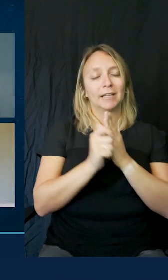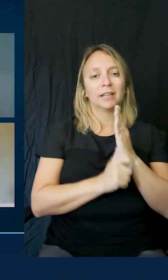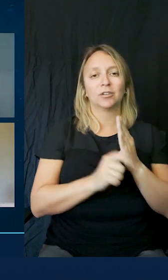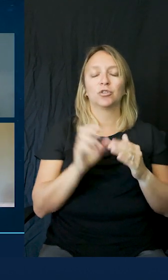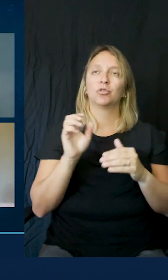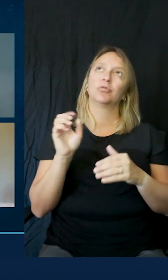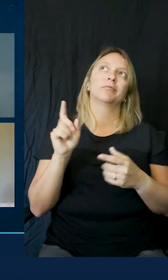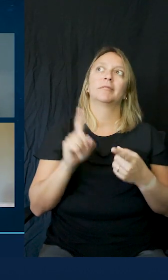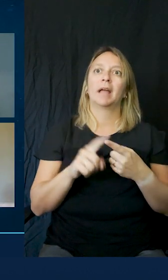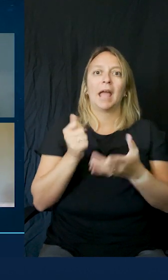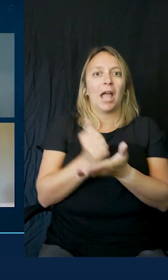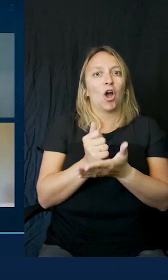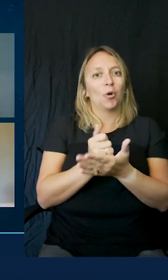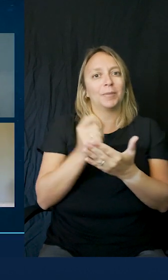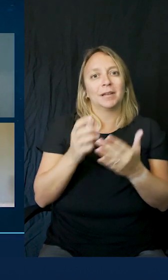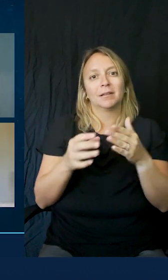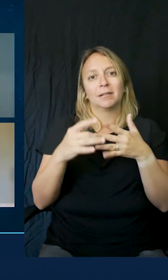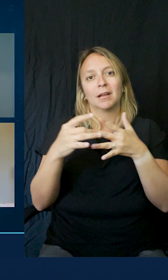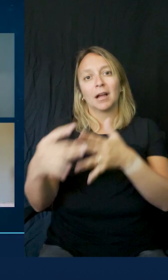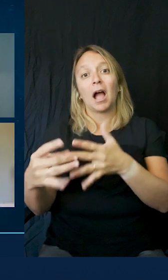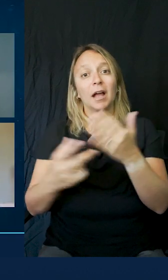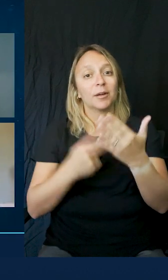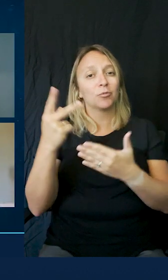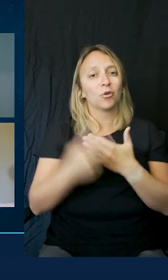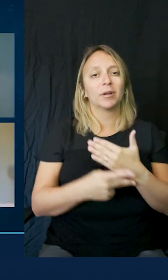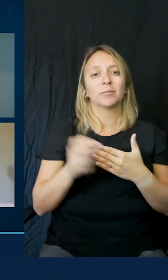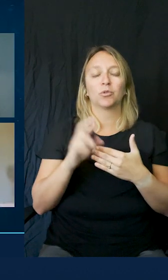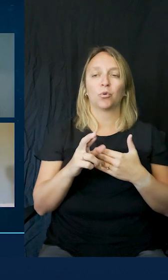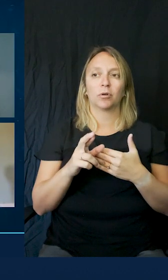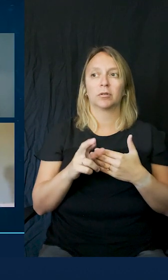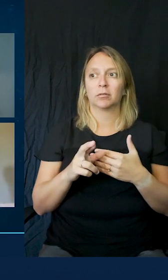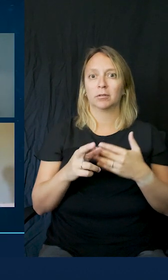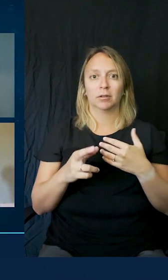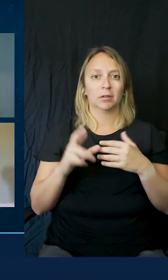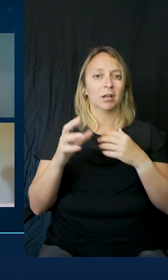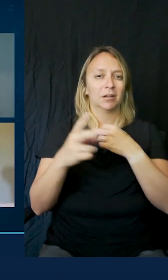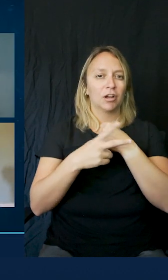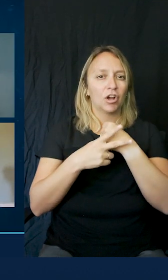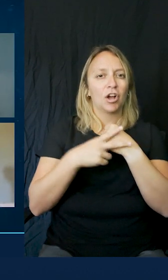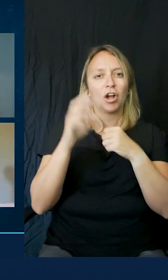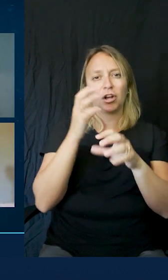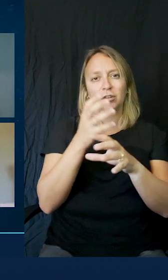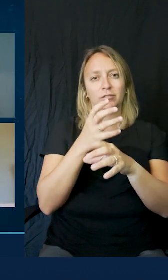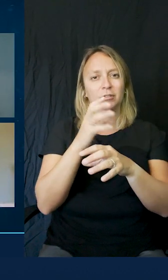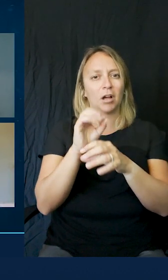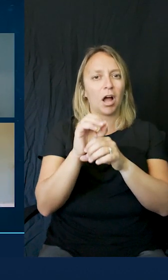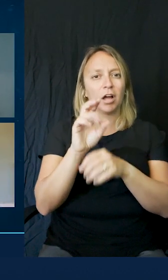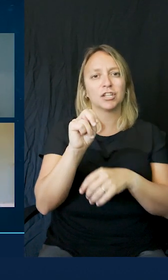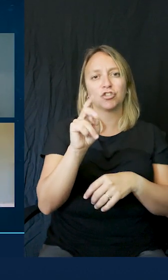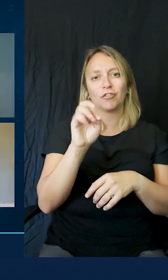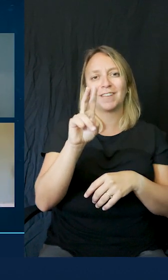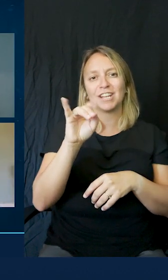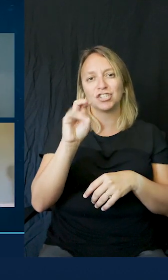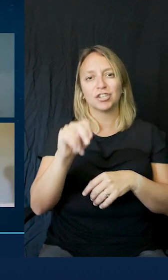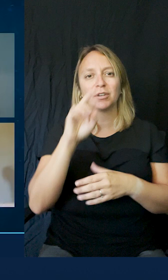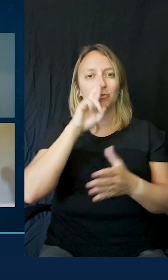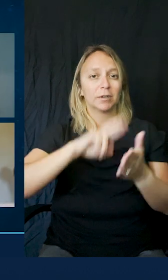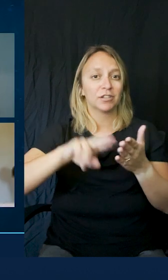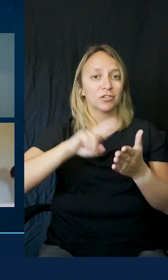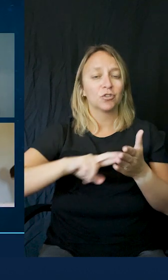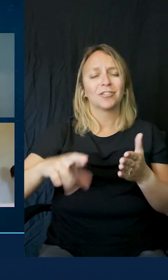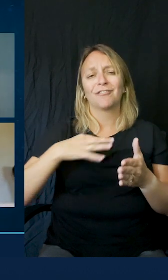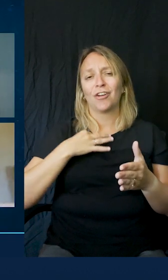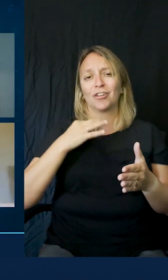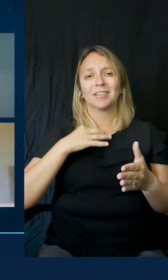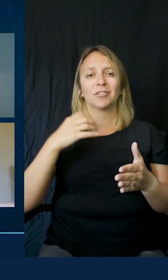at the museum, helping guide programs, and even doing things that are more like conservation research, which is monitoring our hydrophone or even